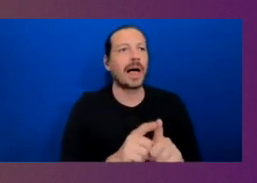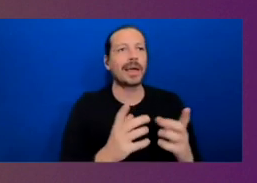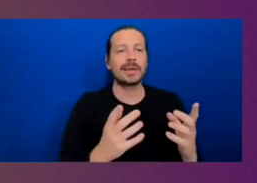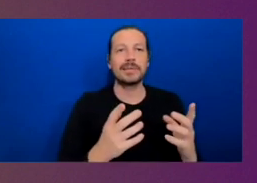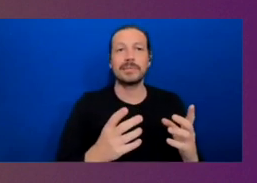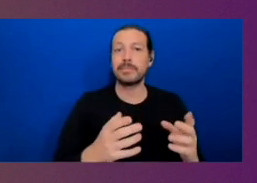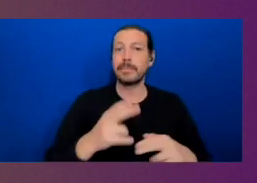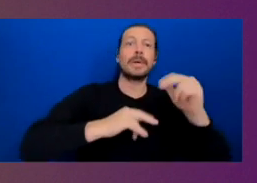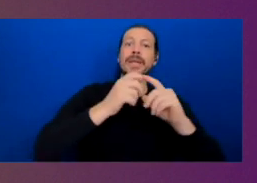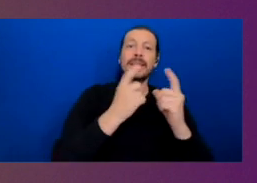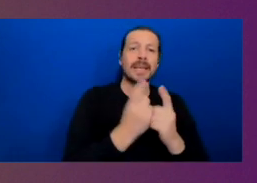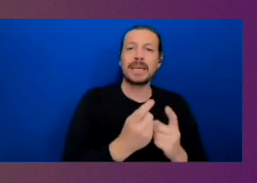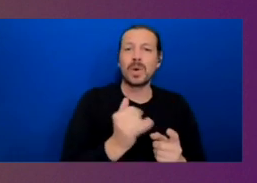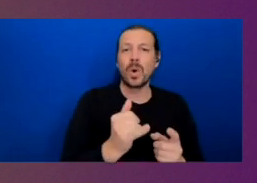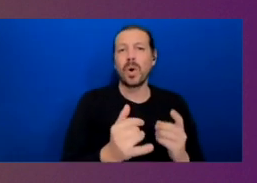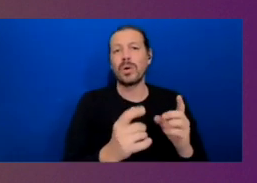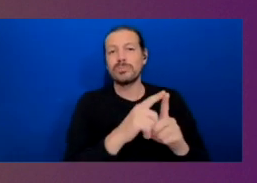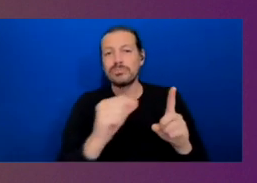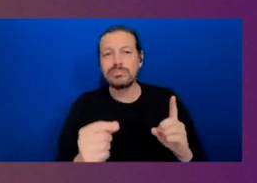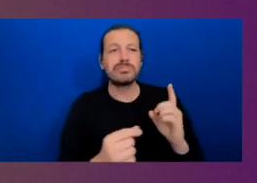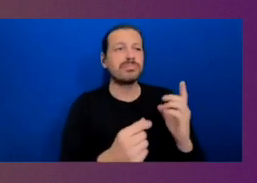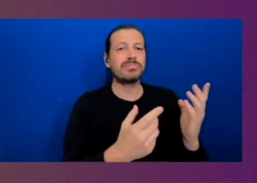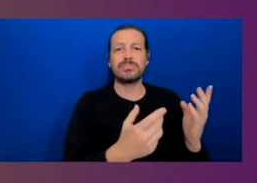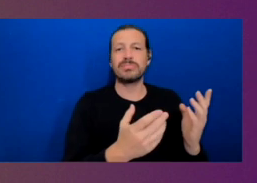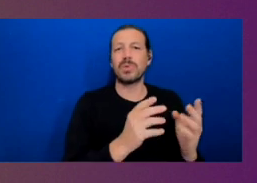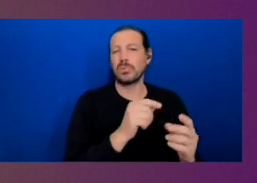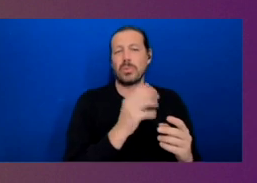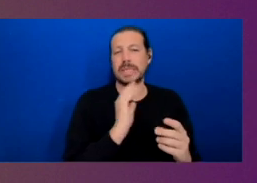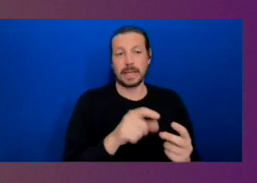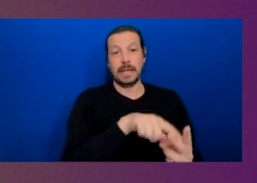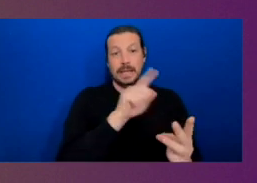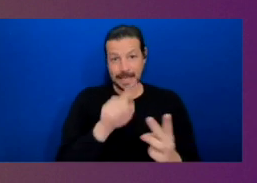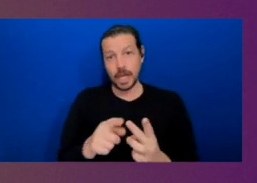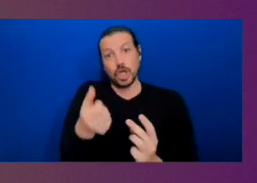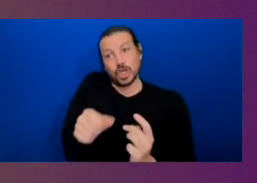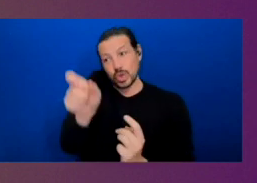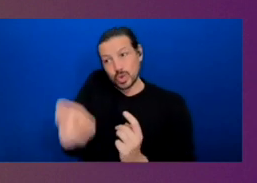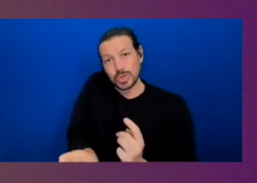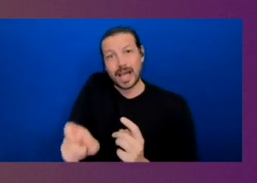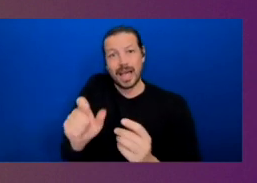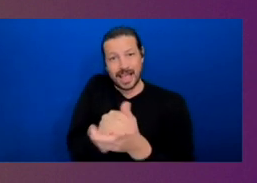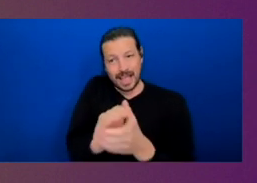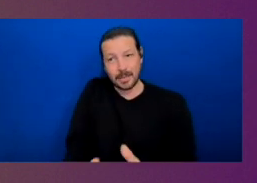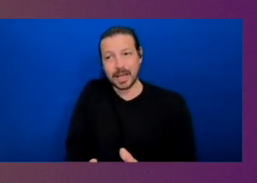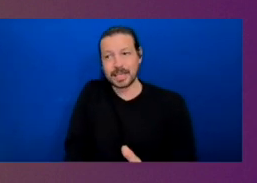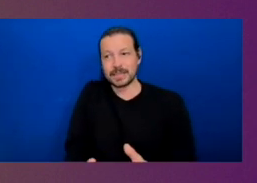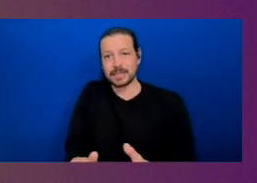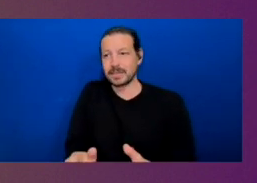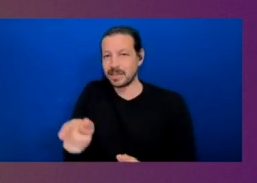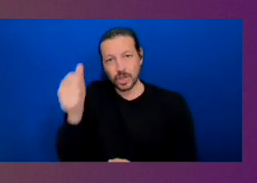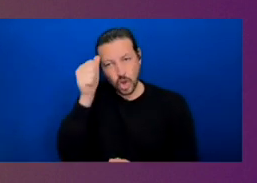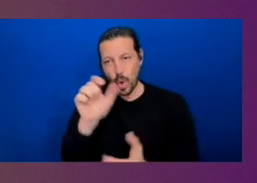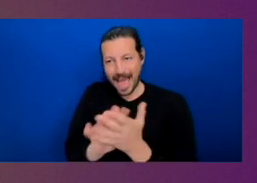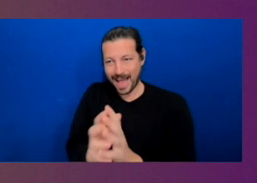etc. Then there's a user expertise, which is understanding how it's going to land in the context of a person's life and what